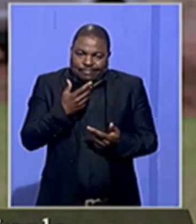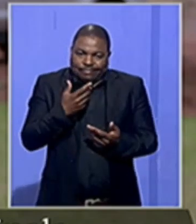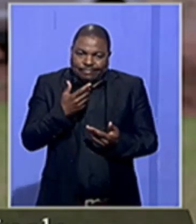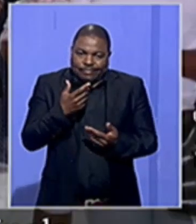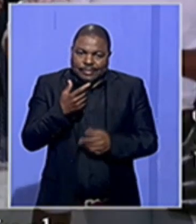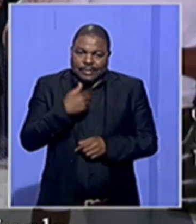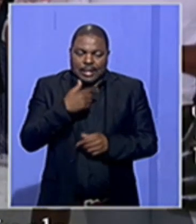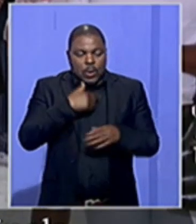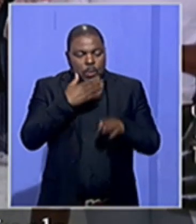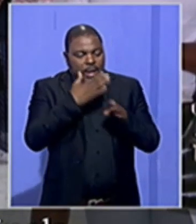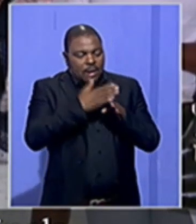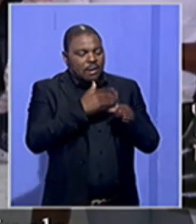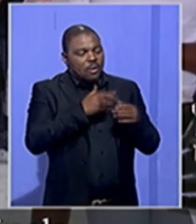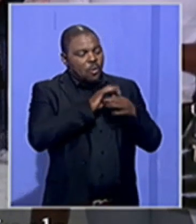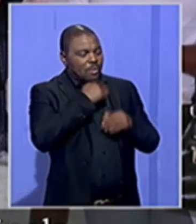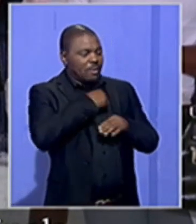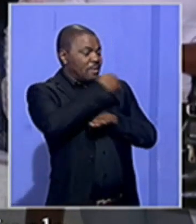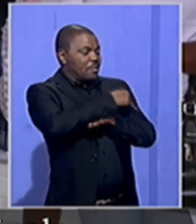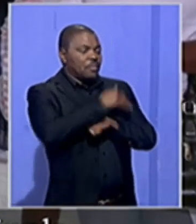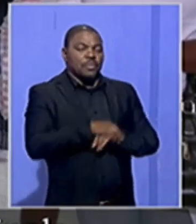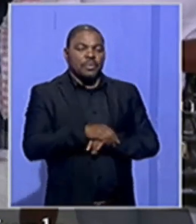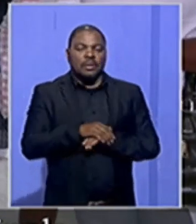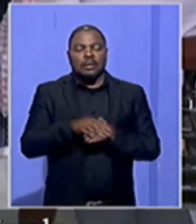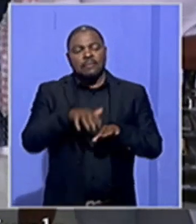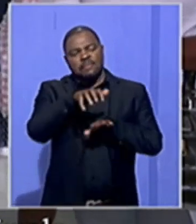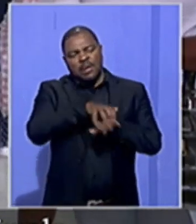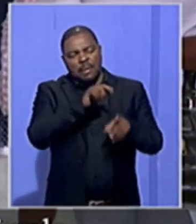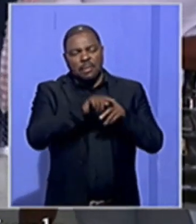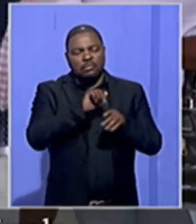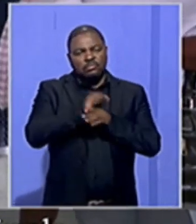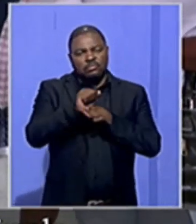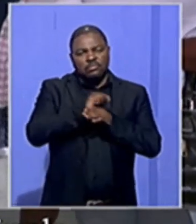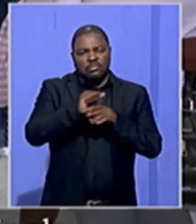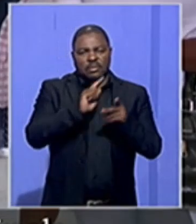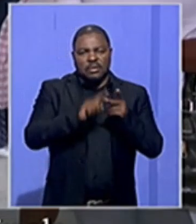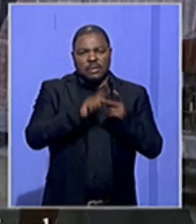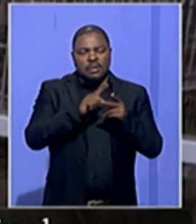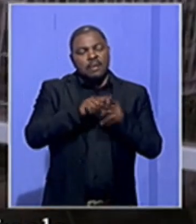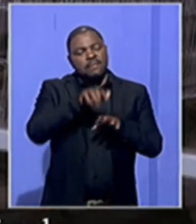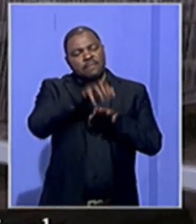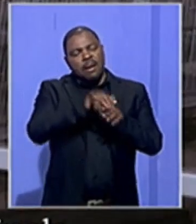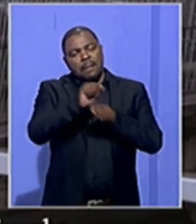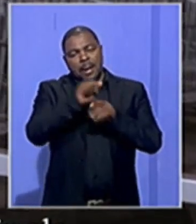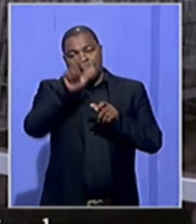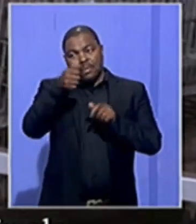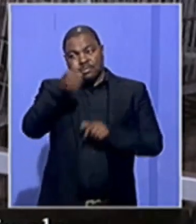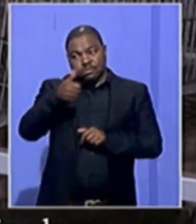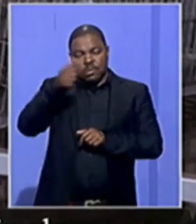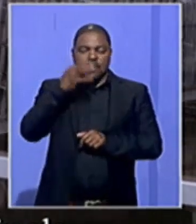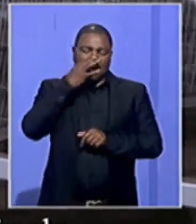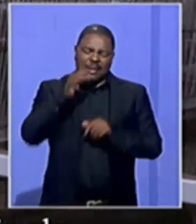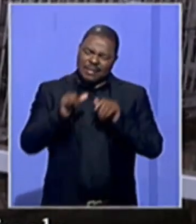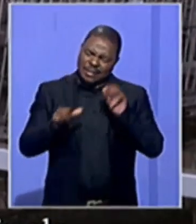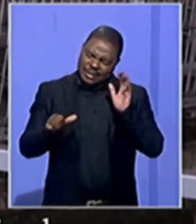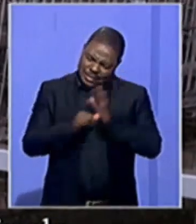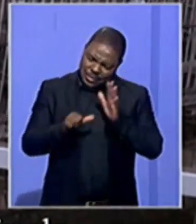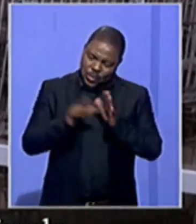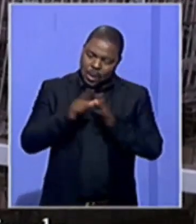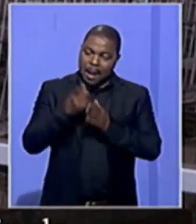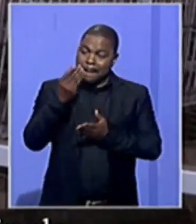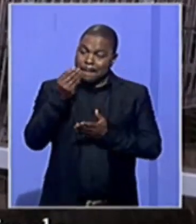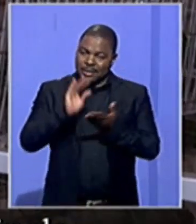backyard. Morupelle ditabeng tsa temo le boto ya mokgatlo o shebaneng le thupello ya dihwai ba boetse ba tobokeditse bohlokwa ba tshehetso ya